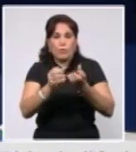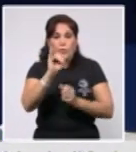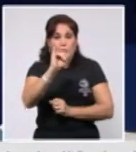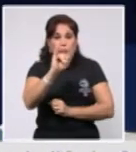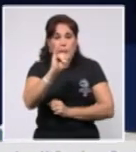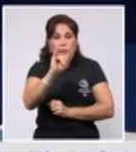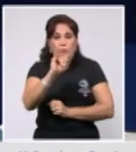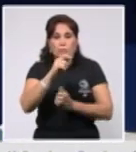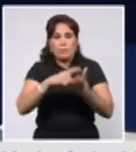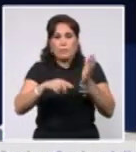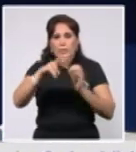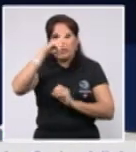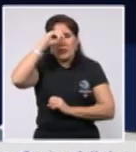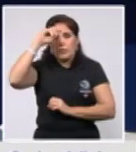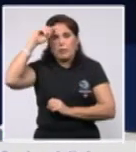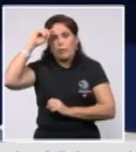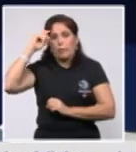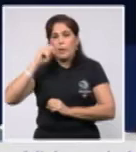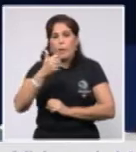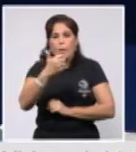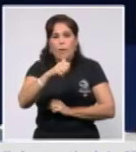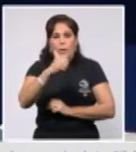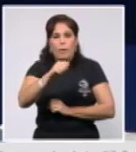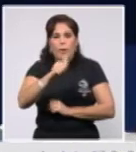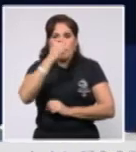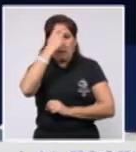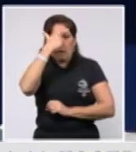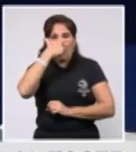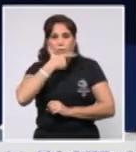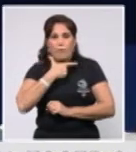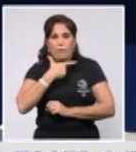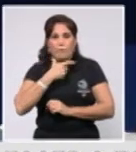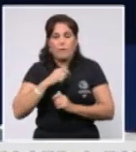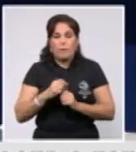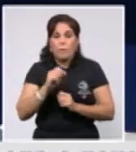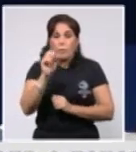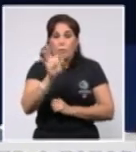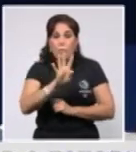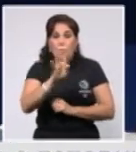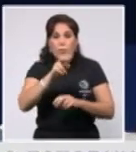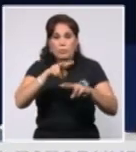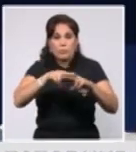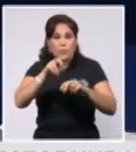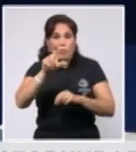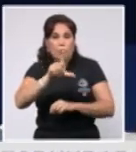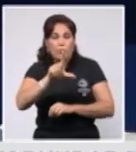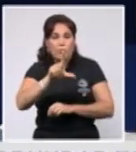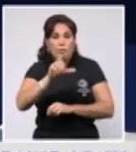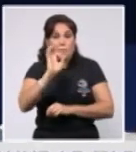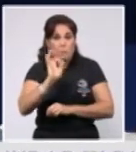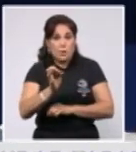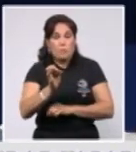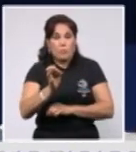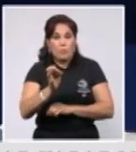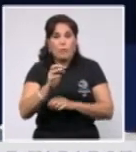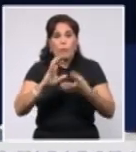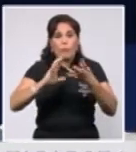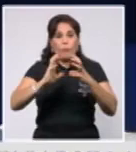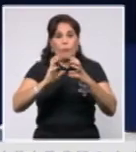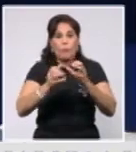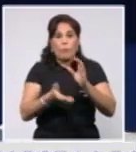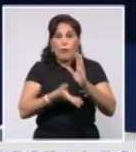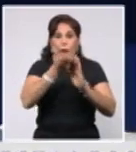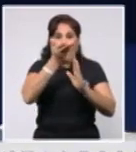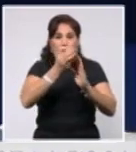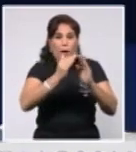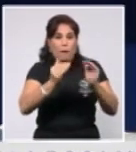virus. Today, 2 patients being treated in Camagüey continue to be in a critical state.